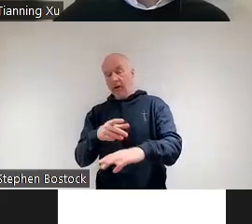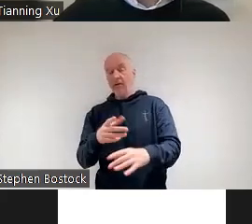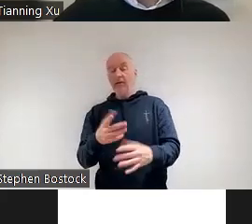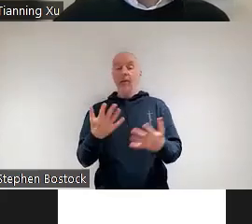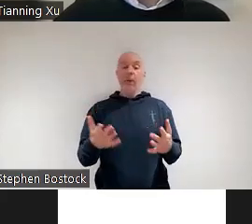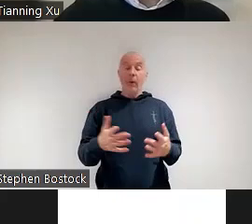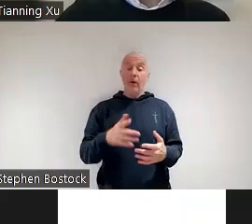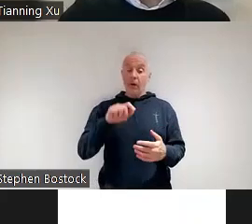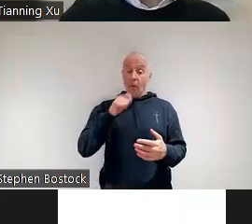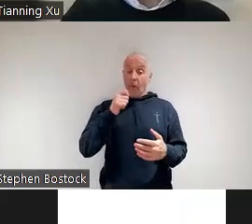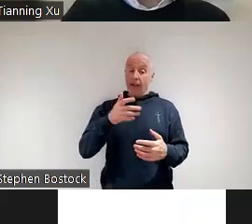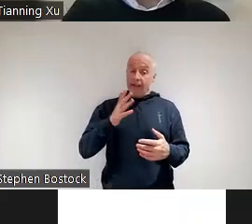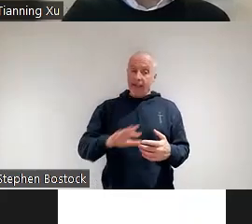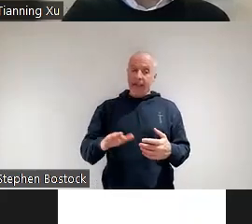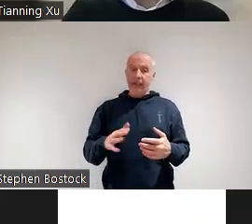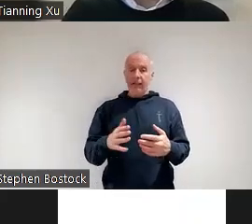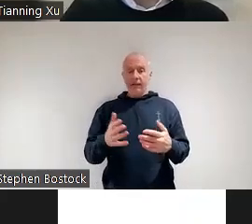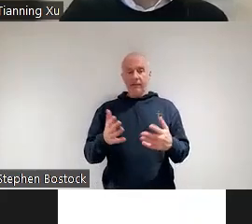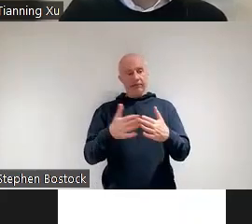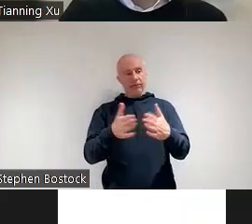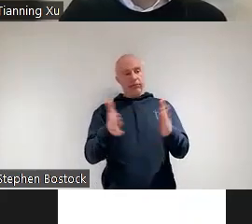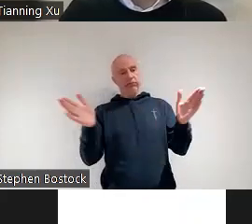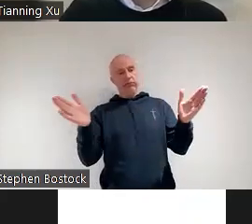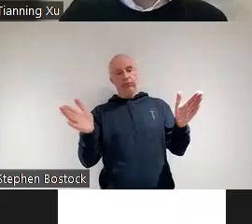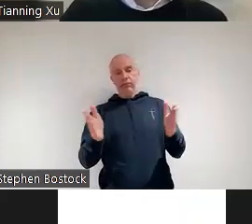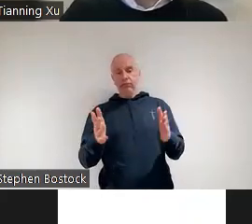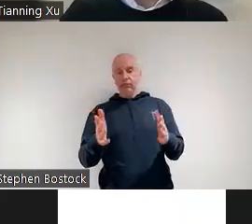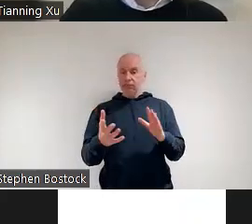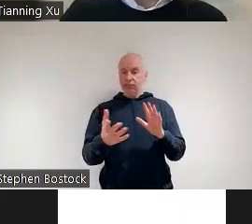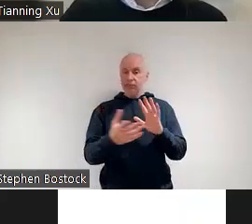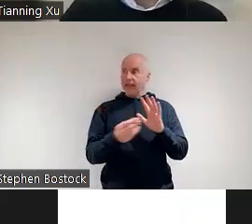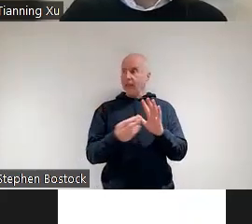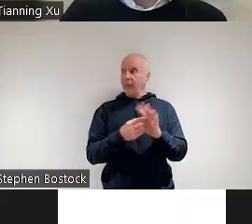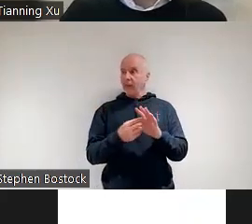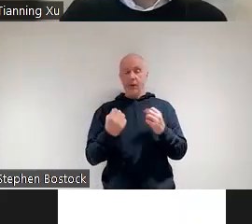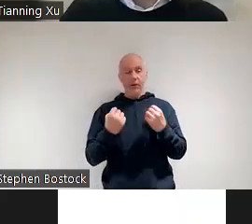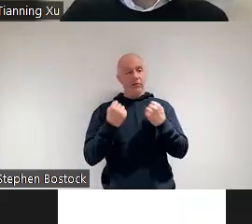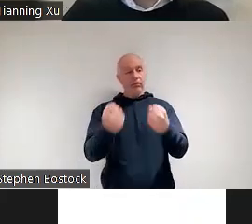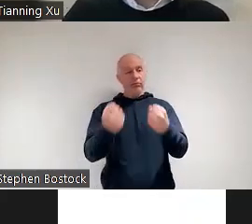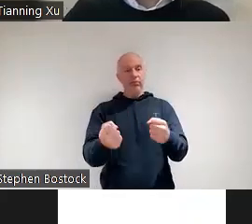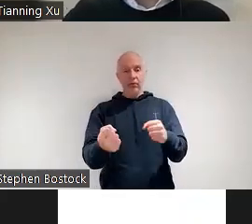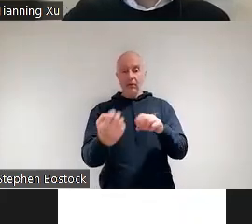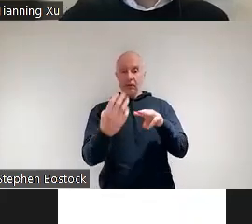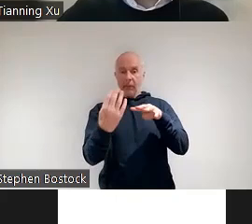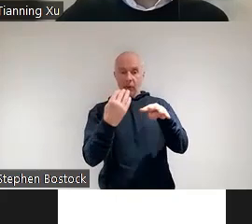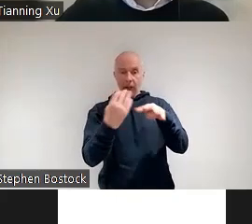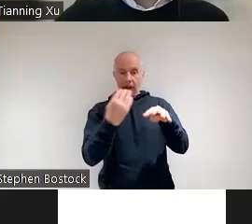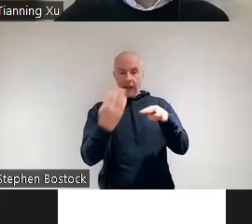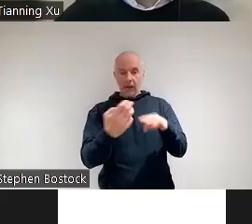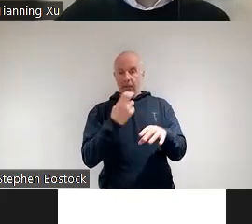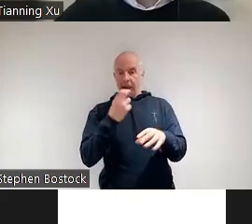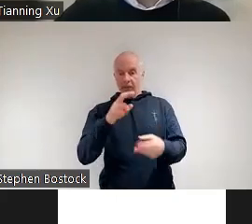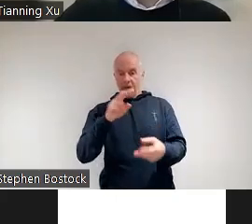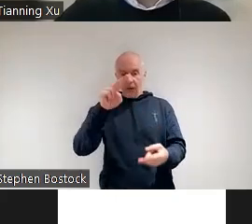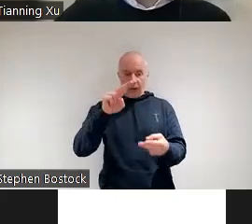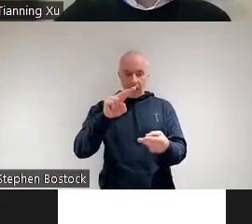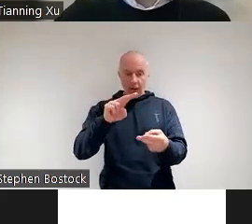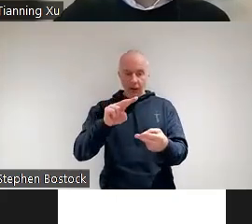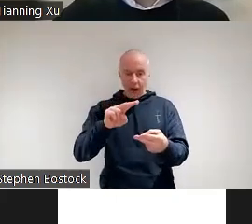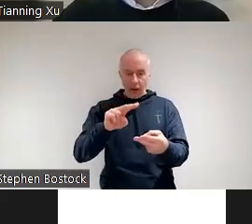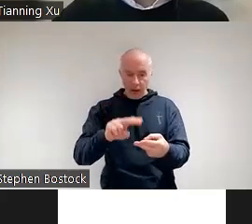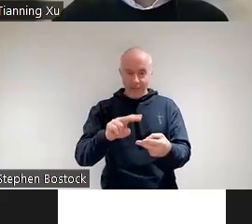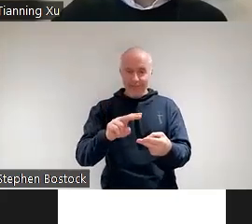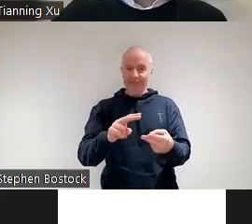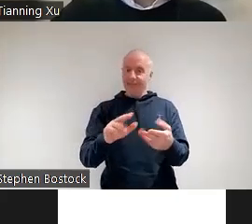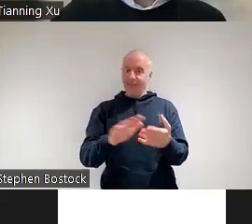public chargers, because you could be on your way, you could go somewhere, right? The car may be running out of batteries. You still need the public chargers, and you also still